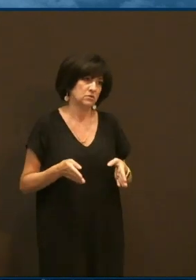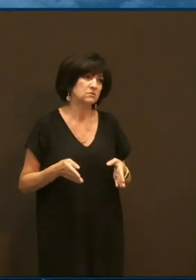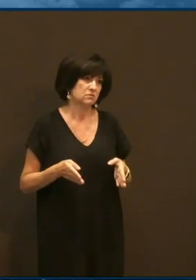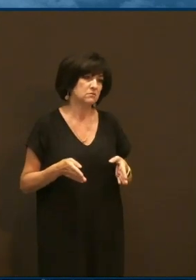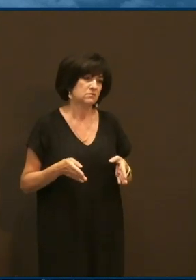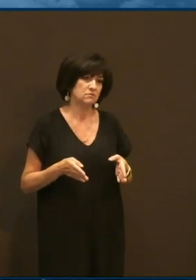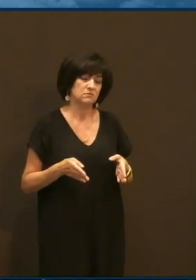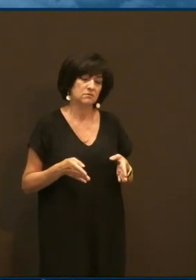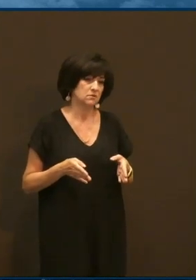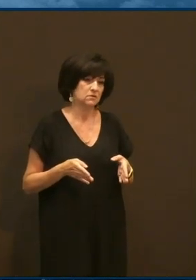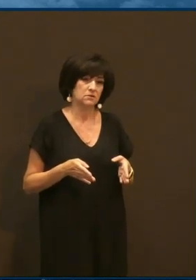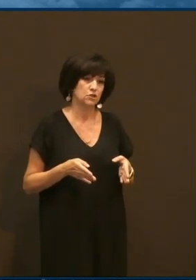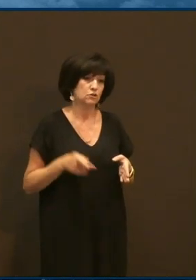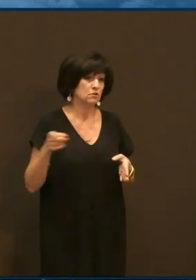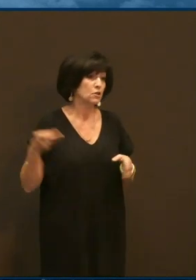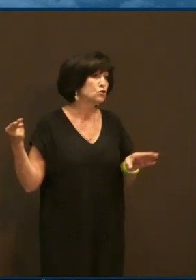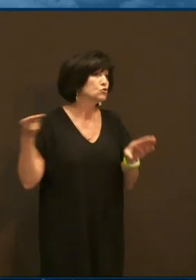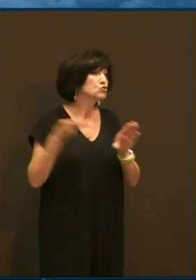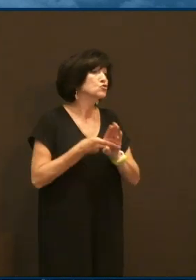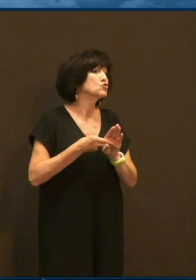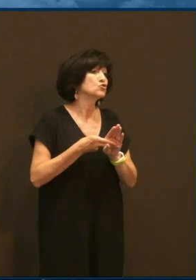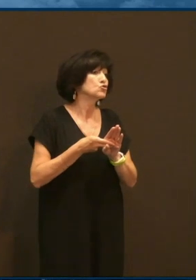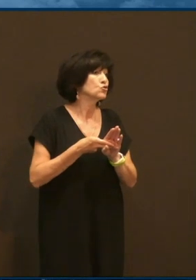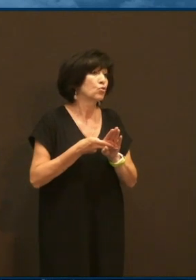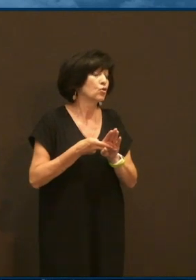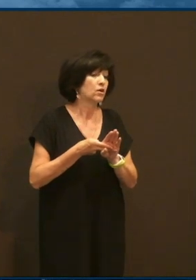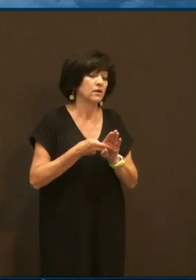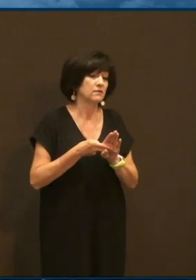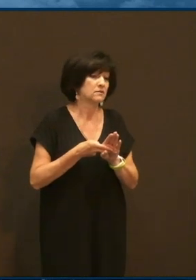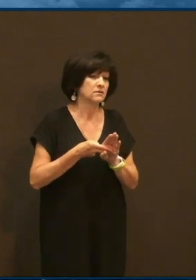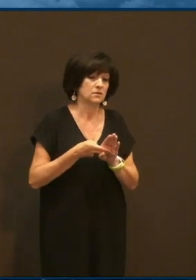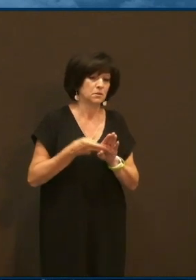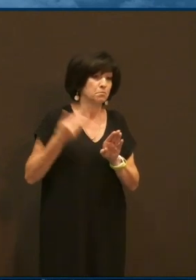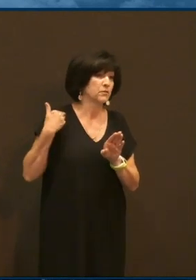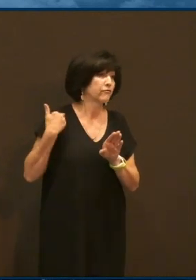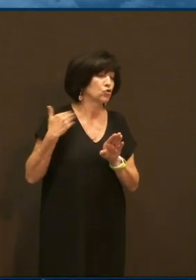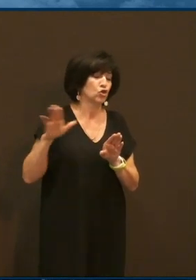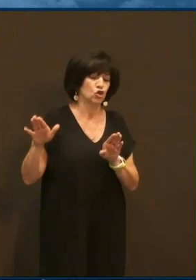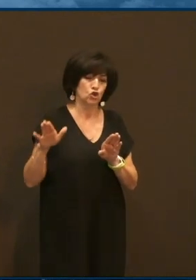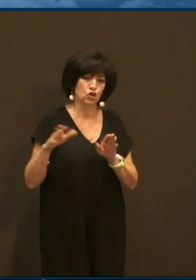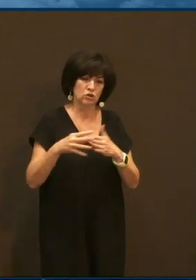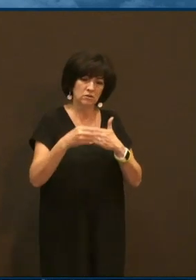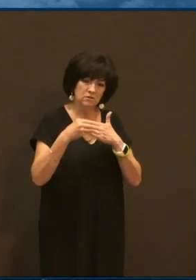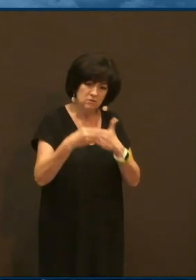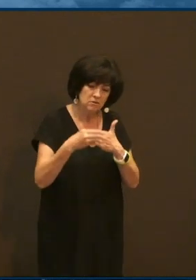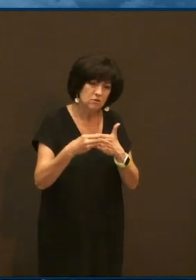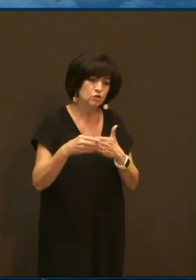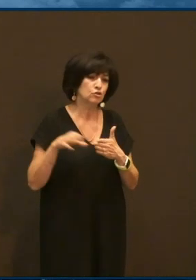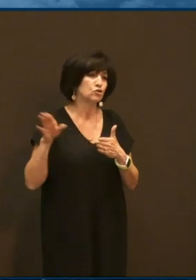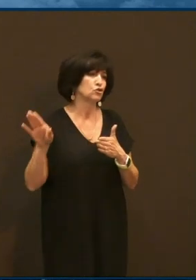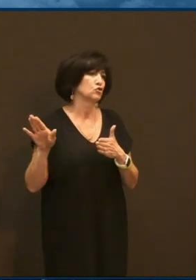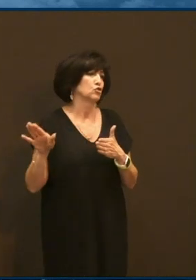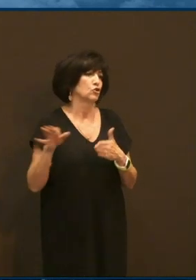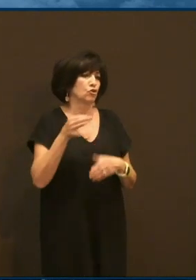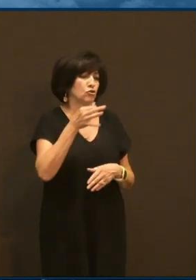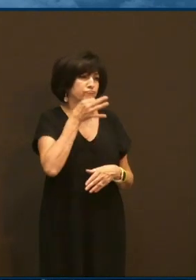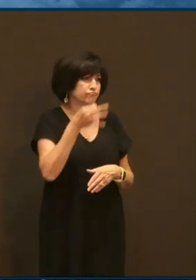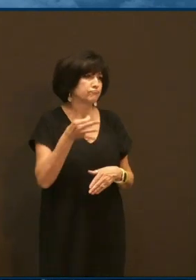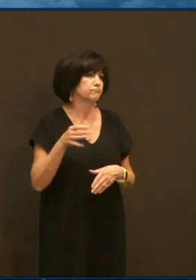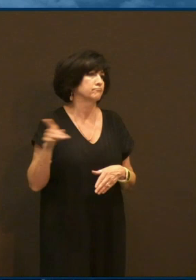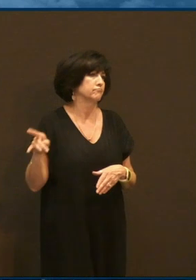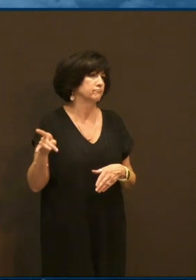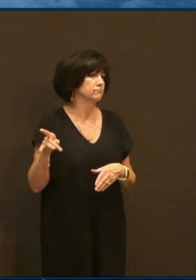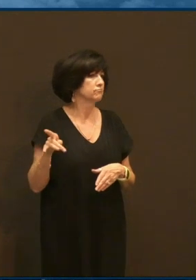a godsend from the beginning in terms of her leadership, her expertise as a physician, family physician, doing work